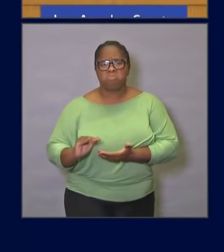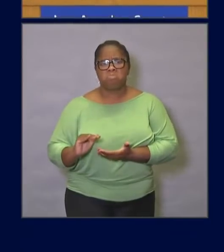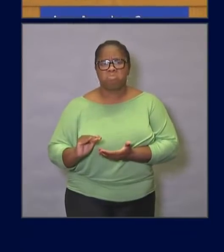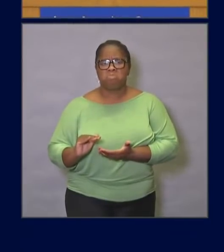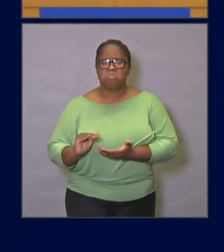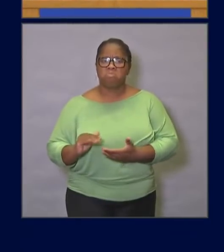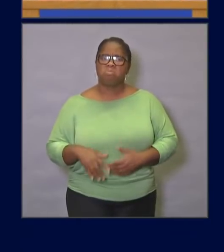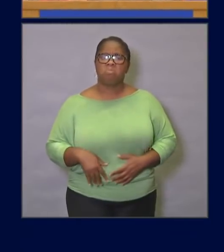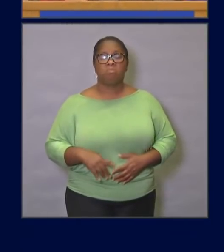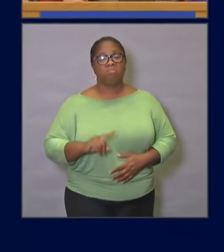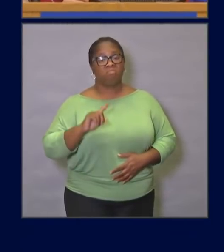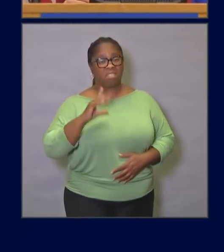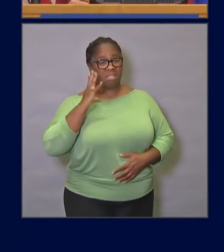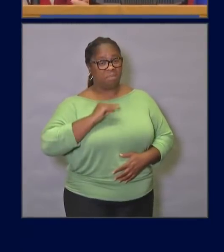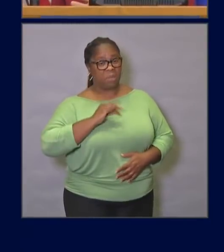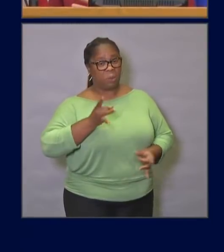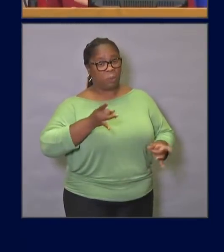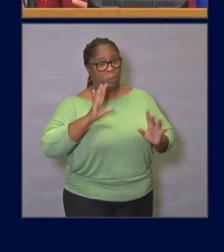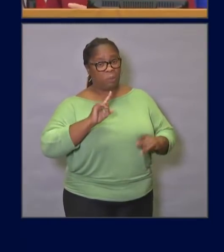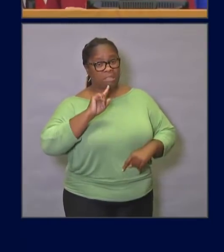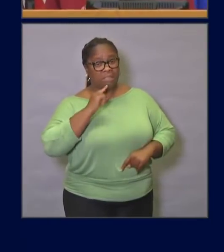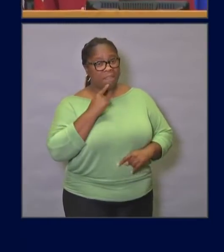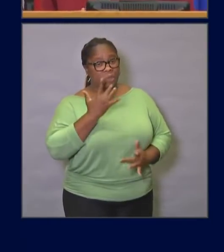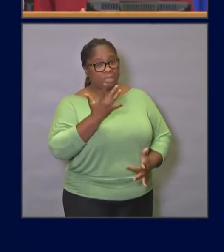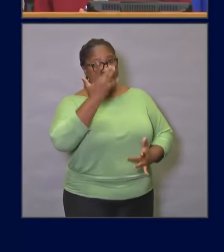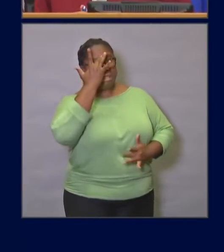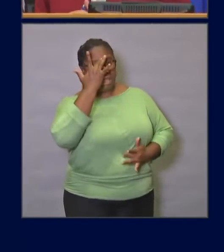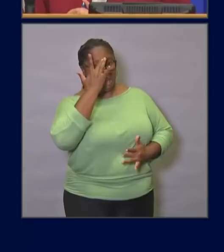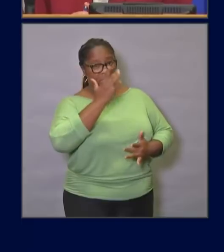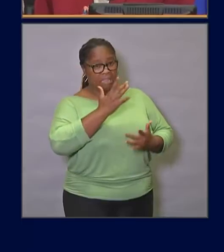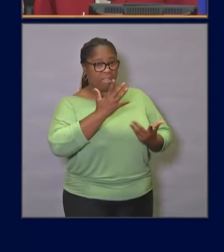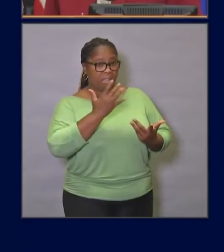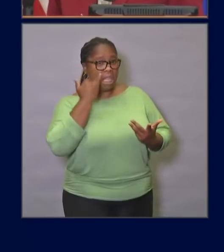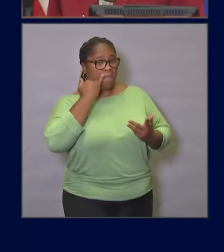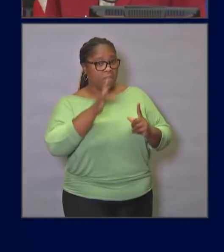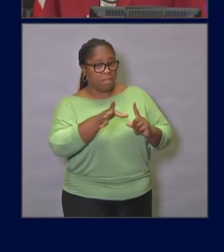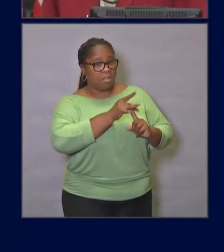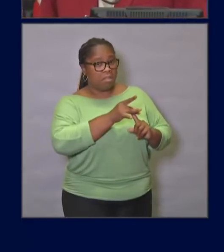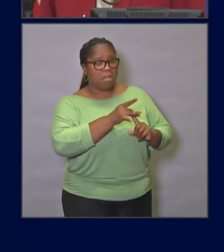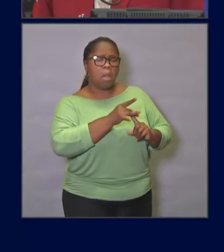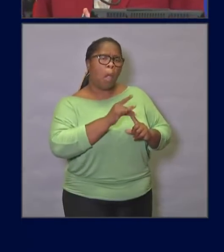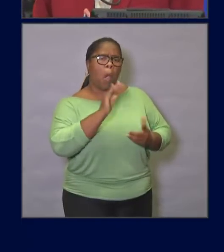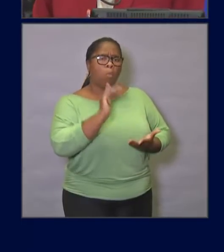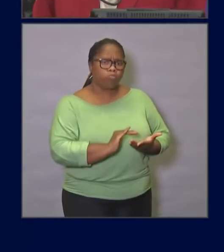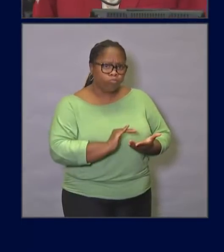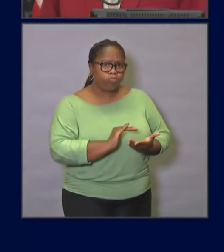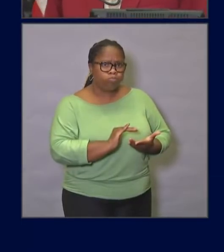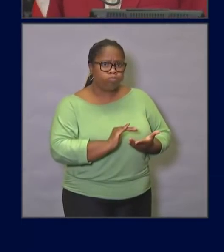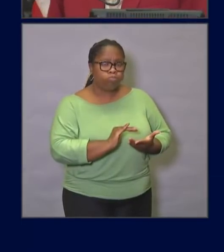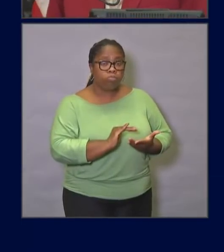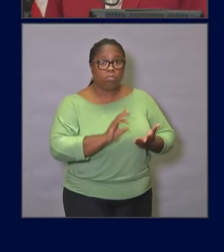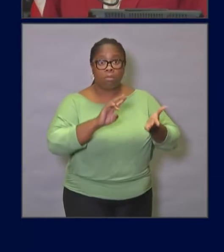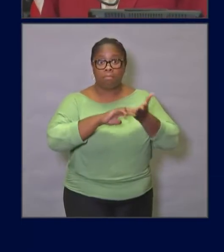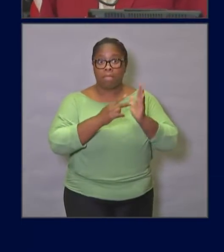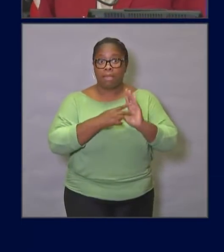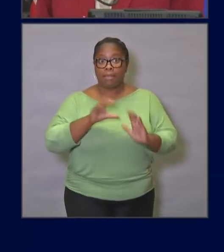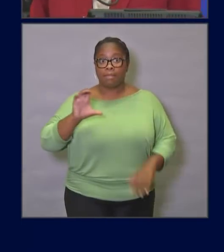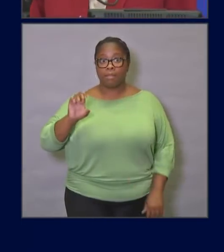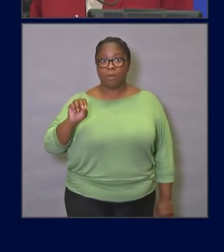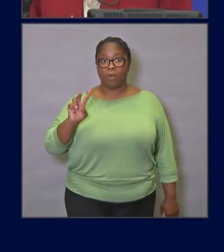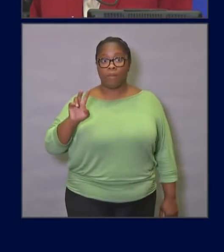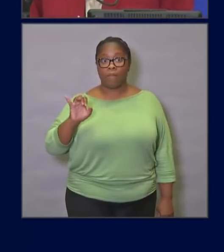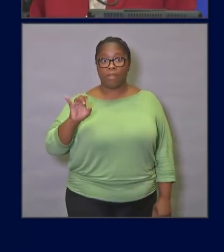experience severe disease when they become infected with COVID-19. But this doesn't mean that COVID-19